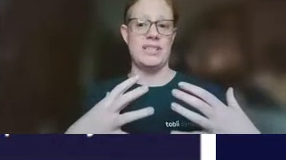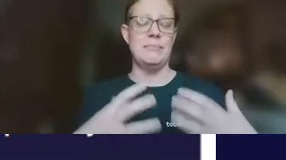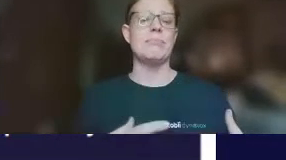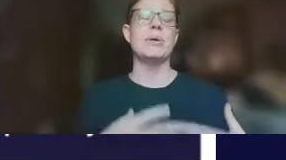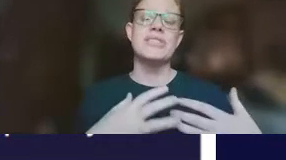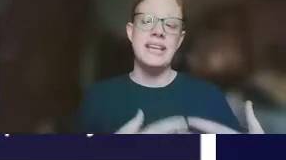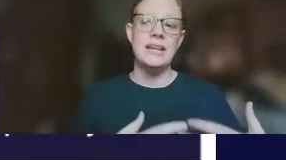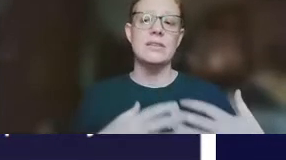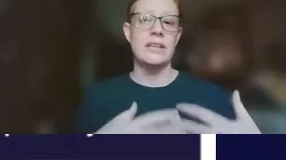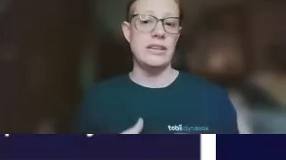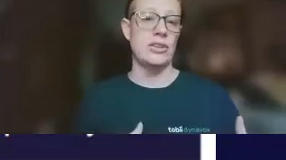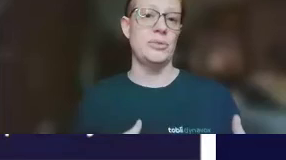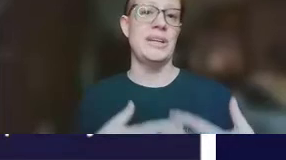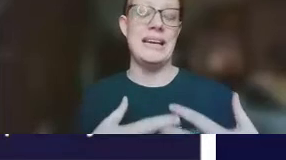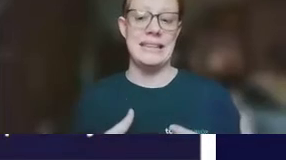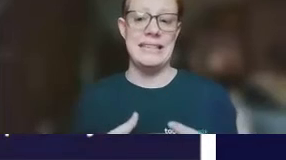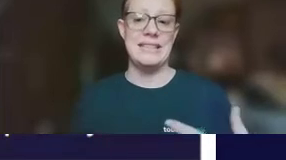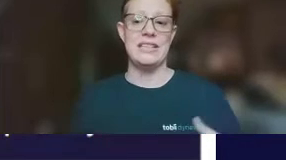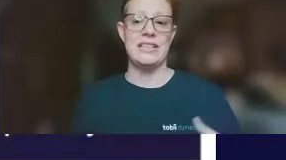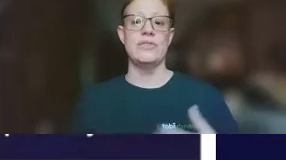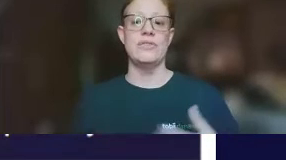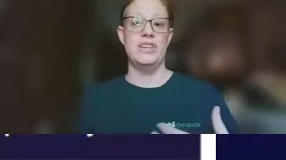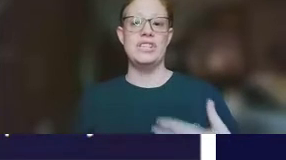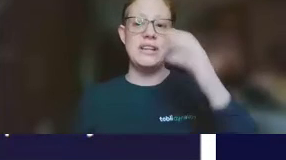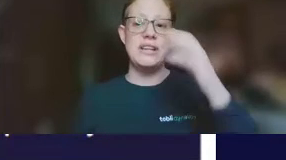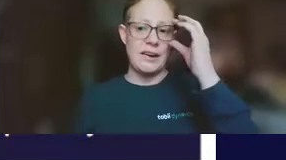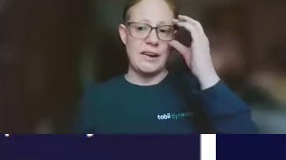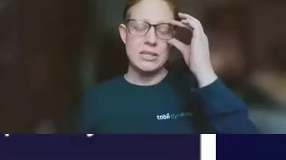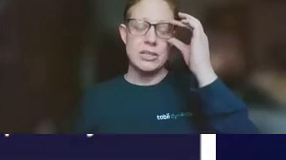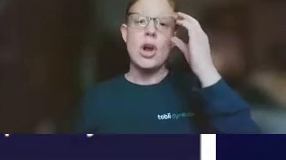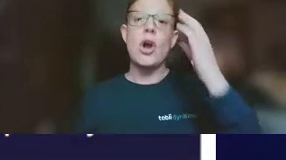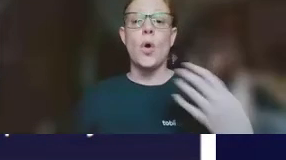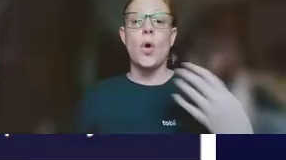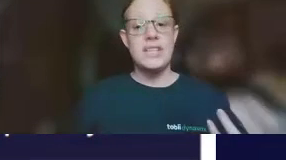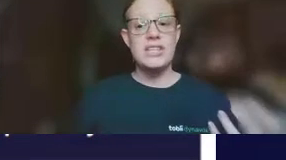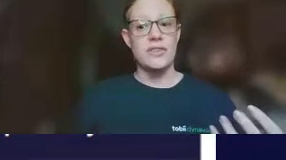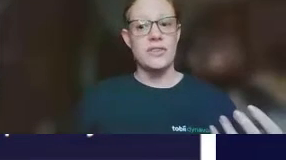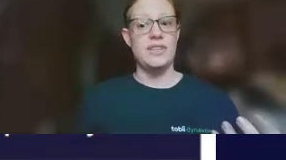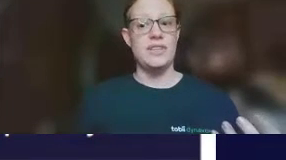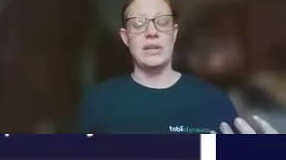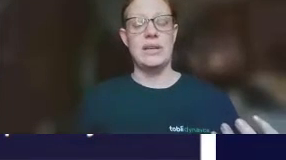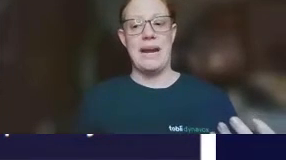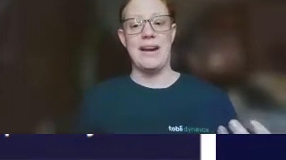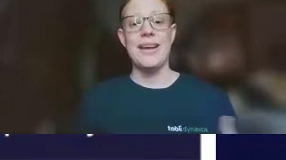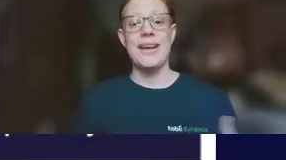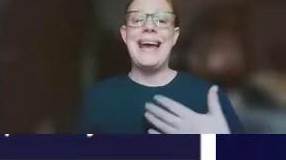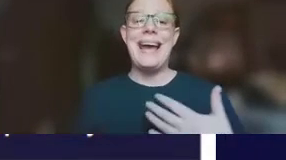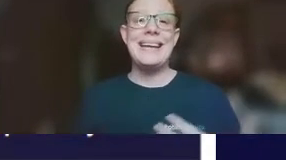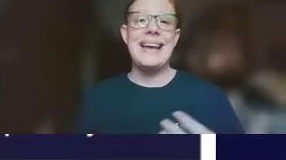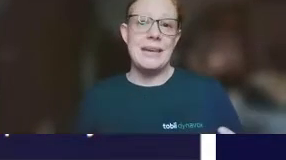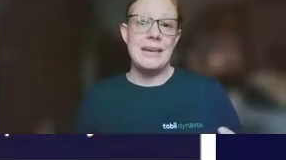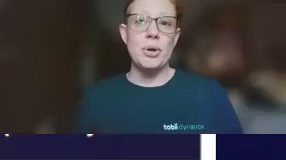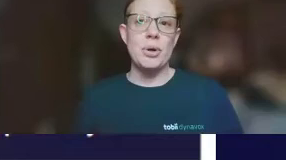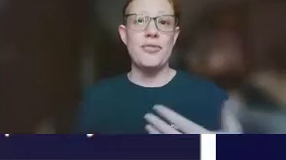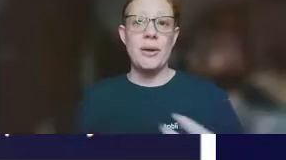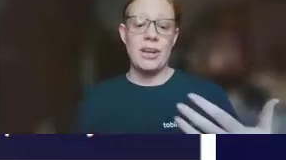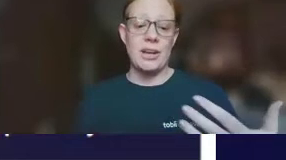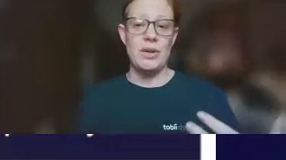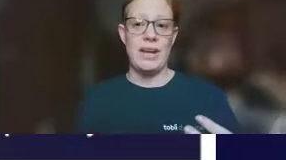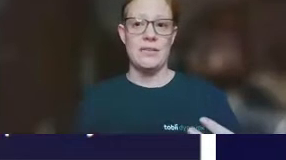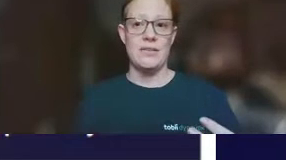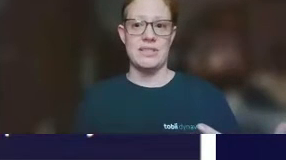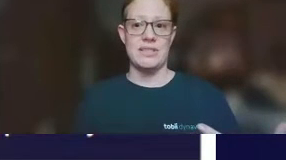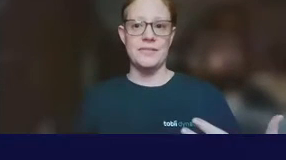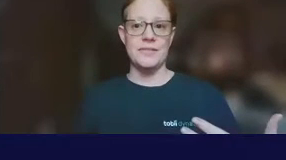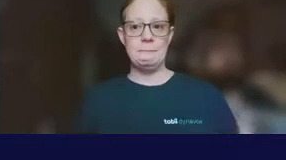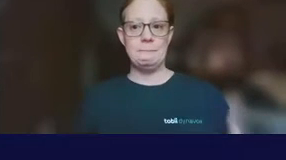support team, particularly including and listening to the vision therapist or a teacher of the visually impaired, and getting input from the